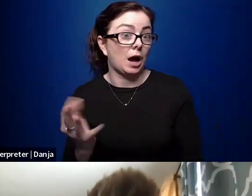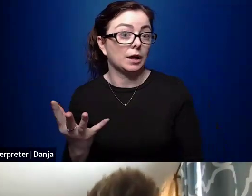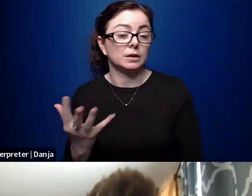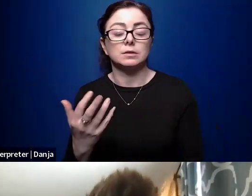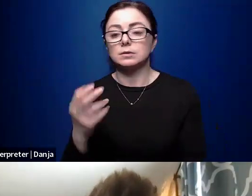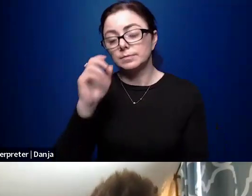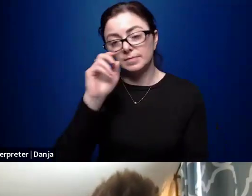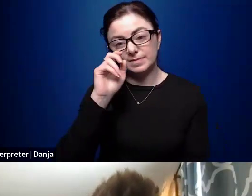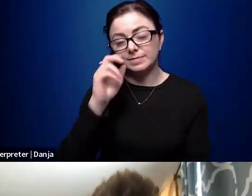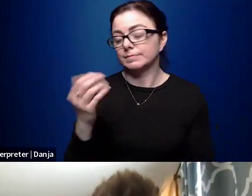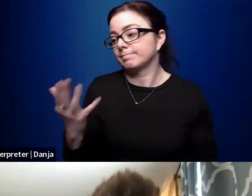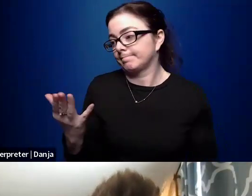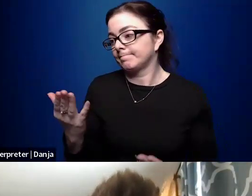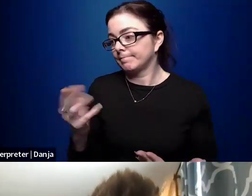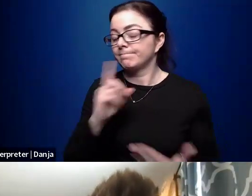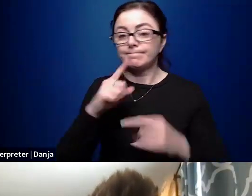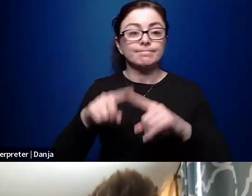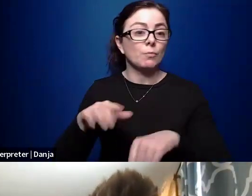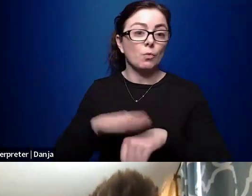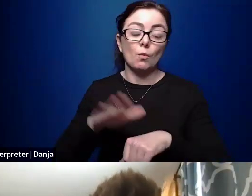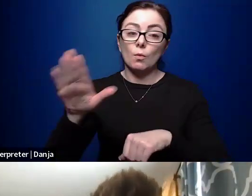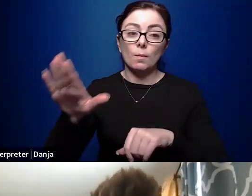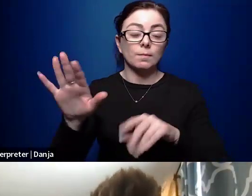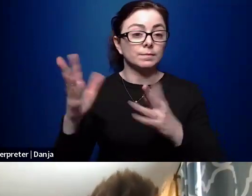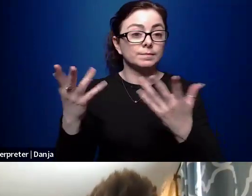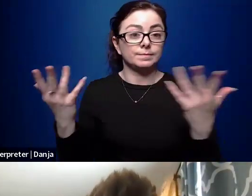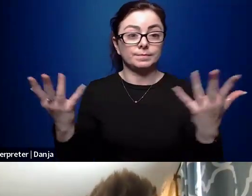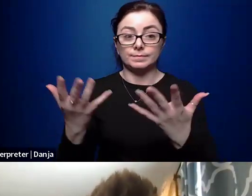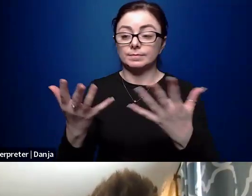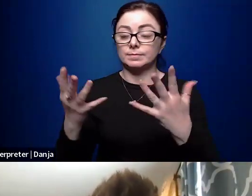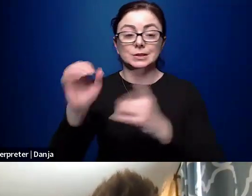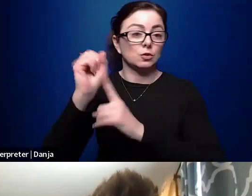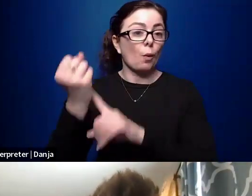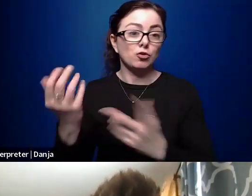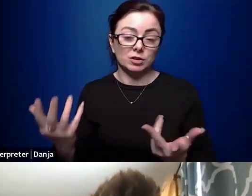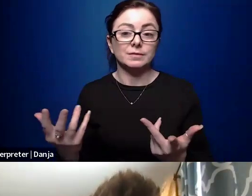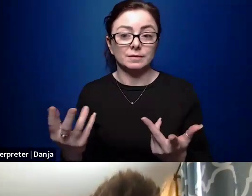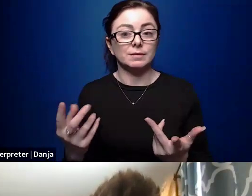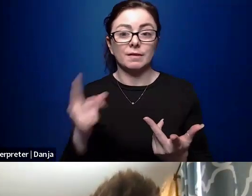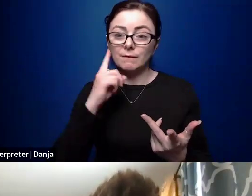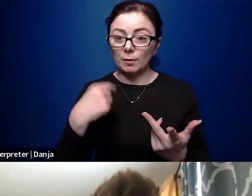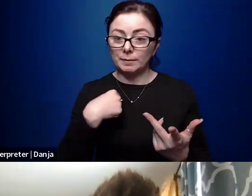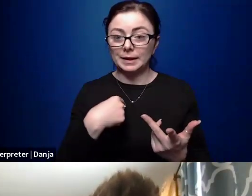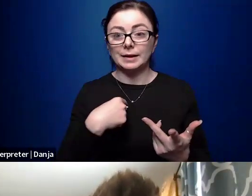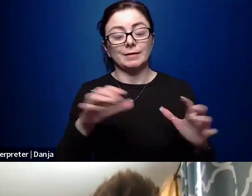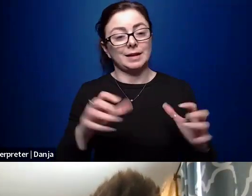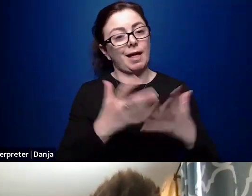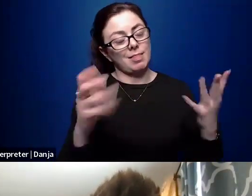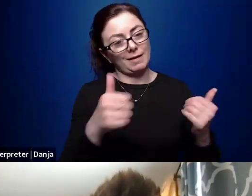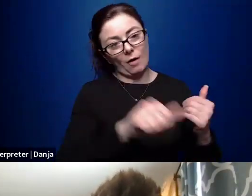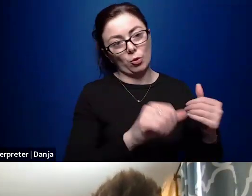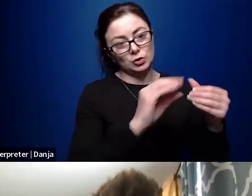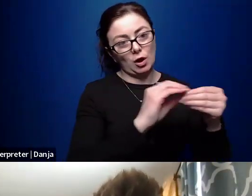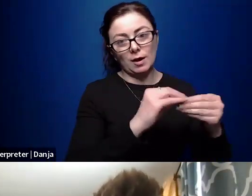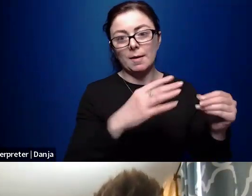depends on your family network that you have. Like for me, I've done a ton of other talks on this. So my